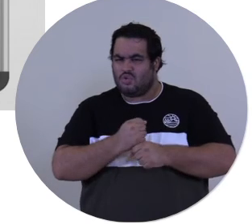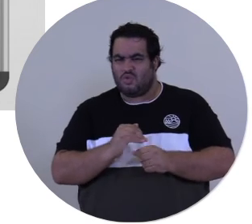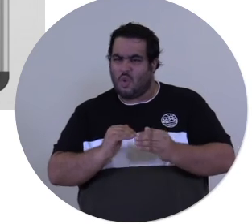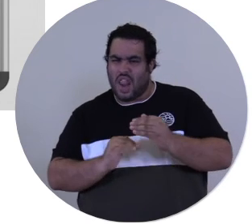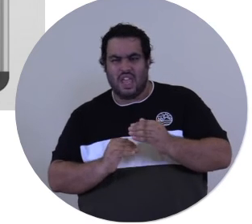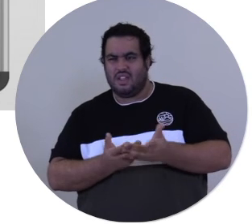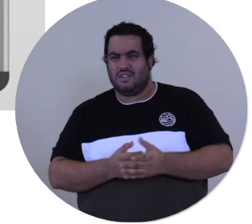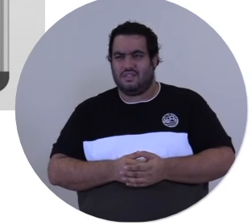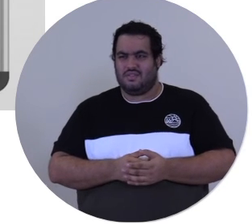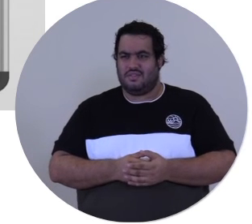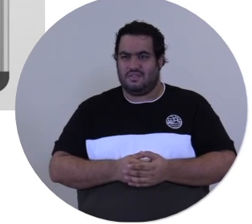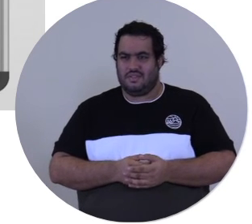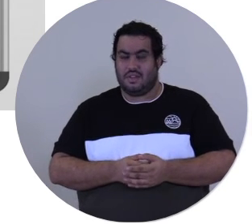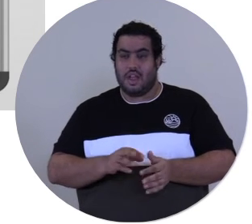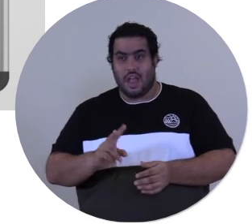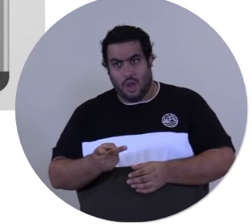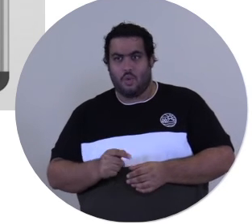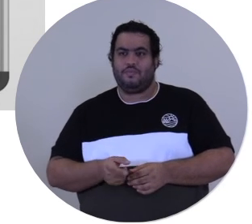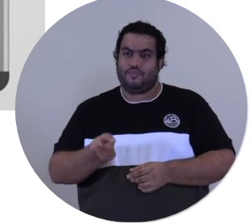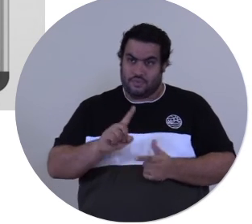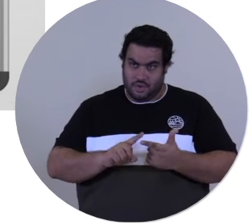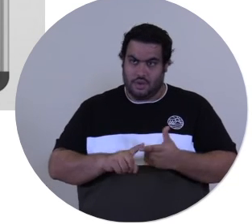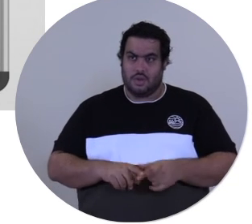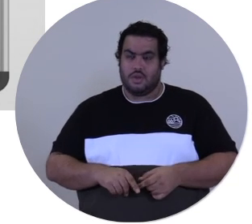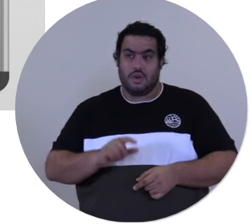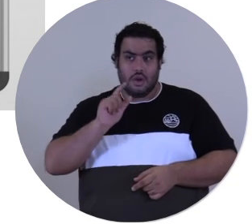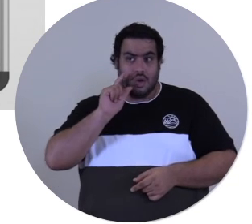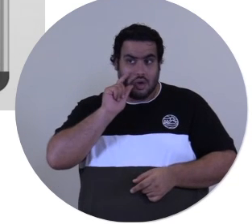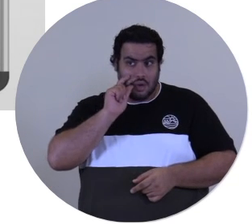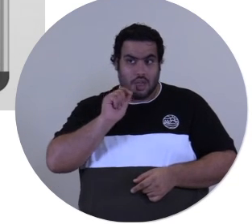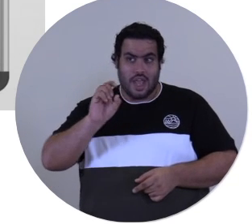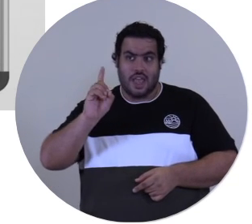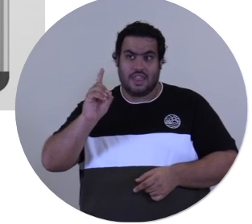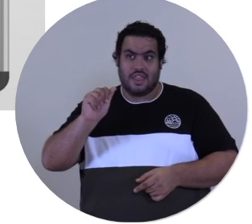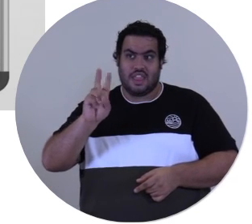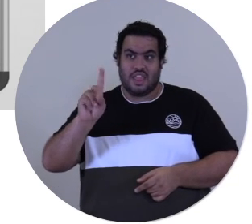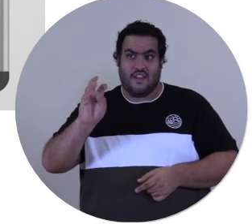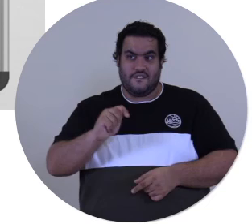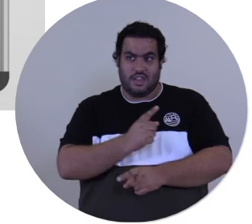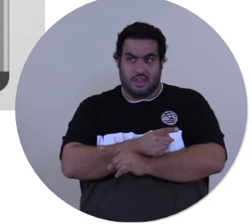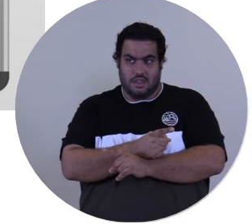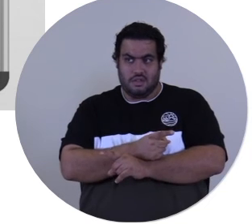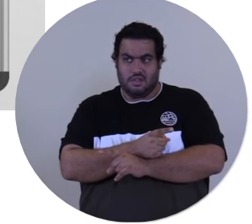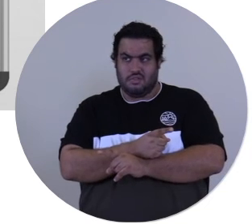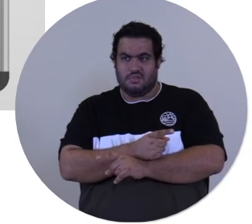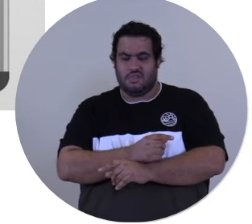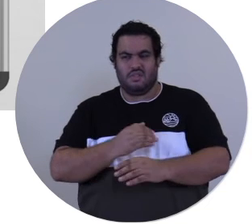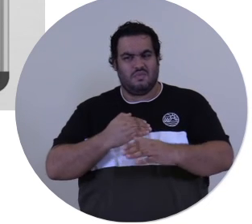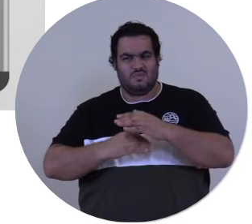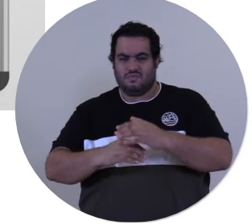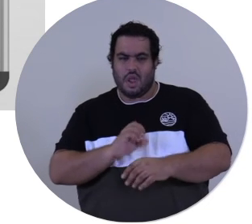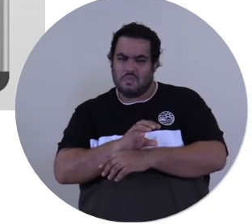below par. Or, Mr. David is a teacher who is not in favor of substandard